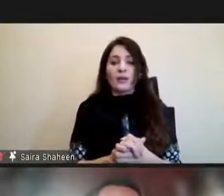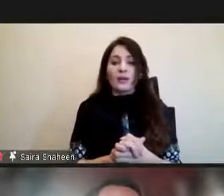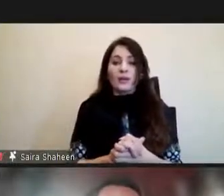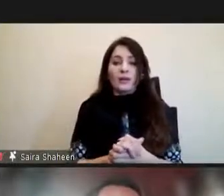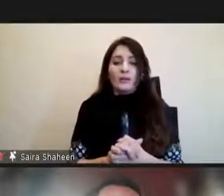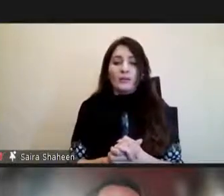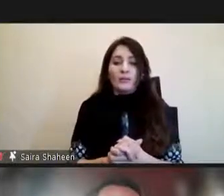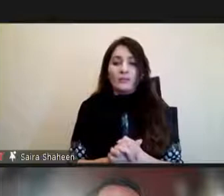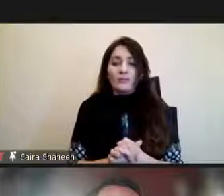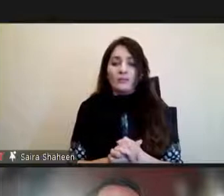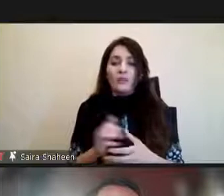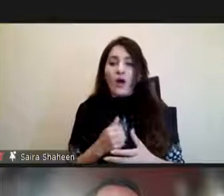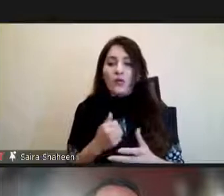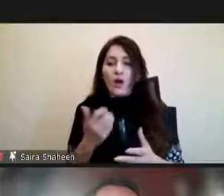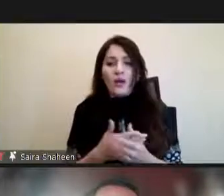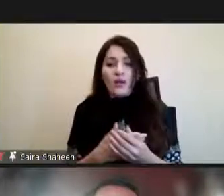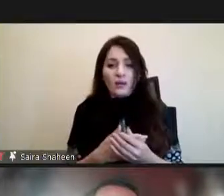Sorry,